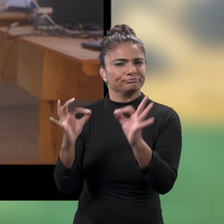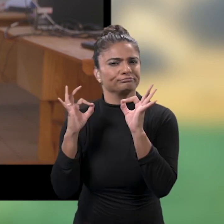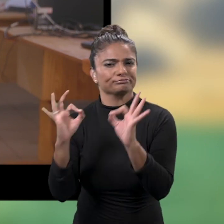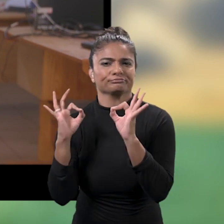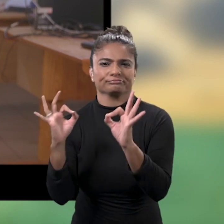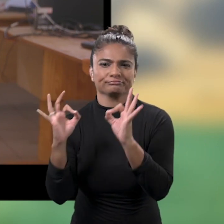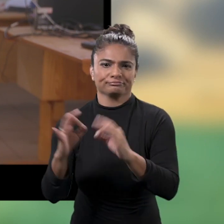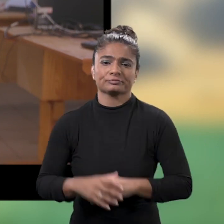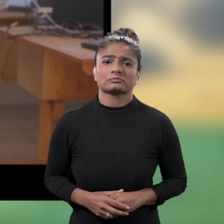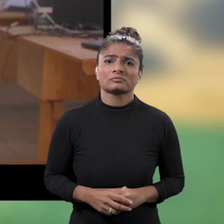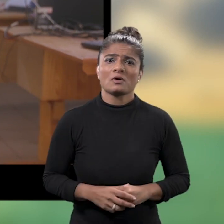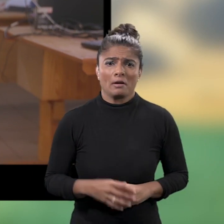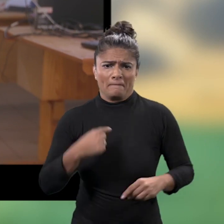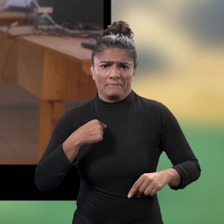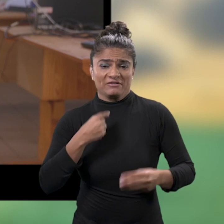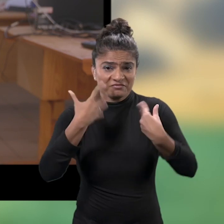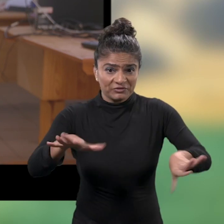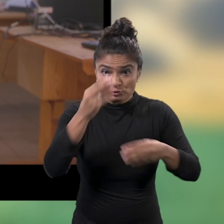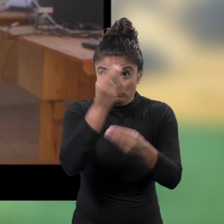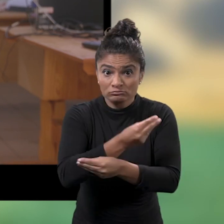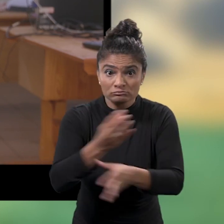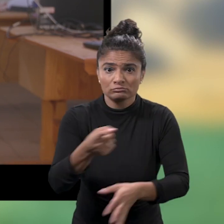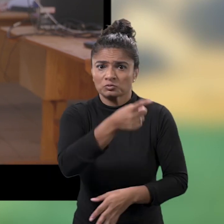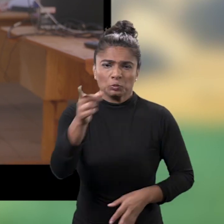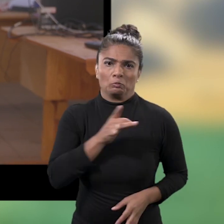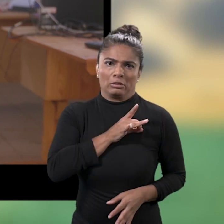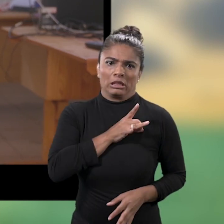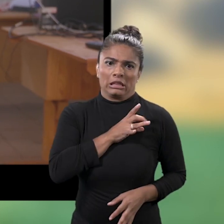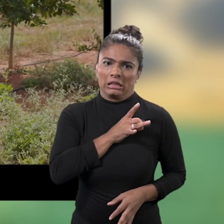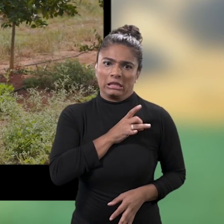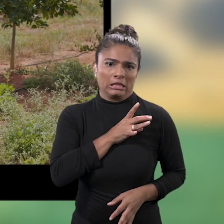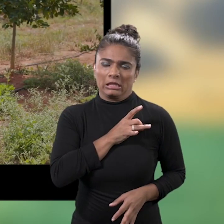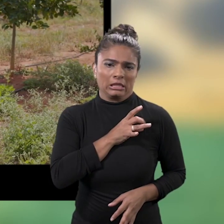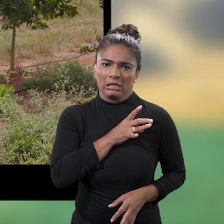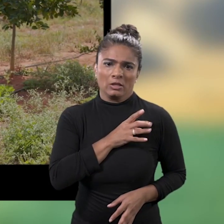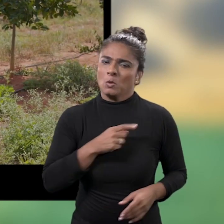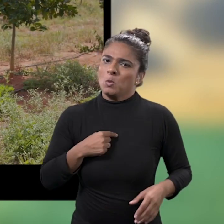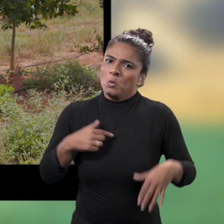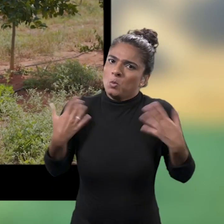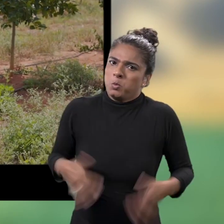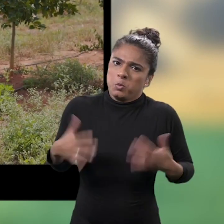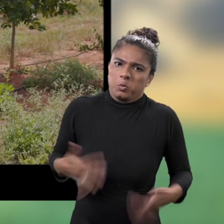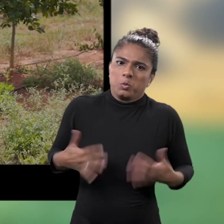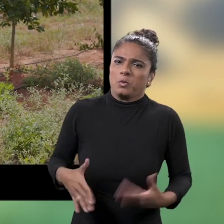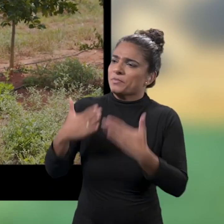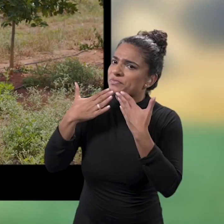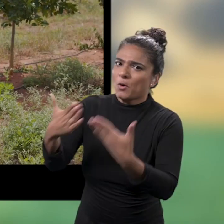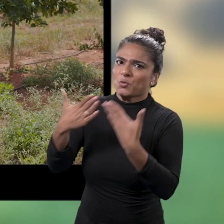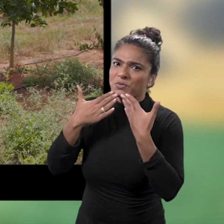noPete, ngakho sifanele sikutsho lokho, singasabi ukukutsho, and then siyathokoza ngalokho.